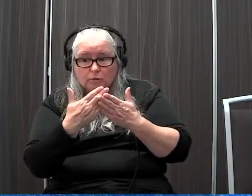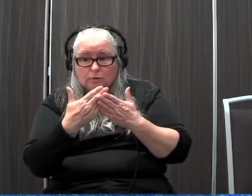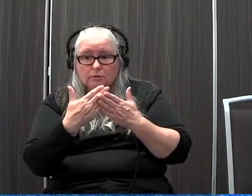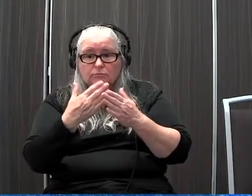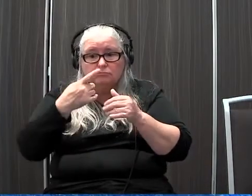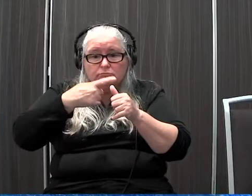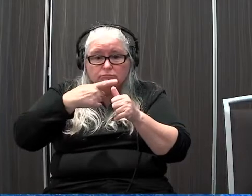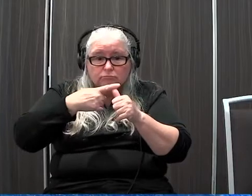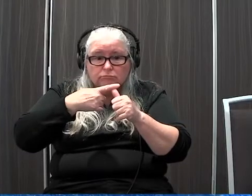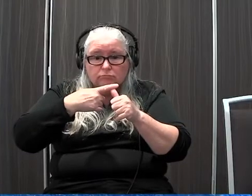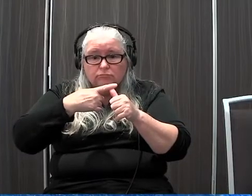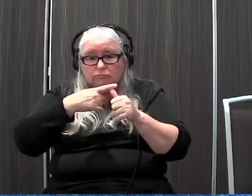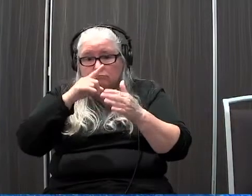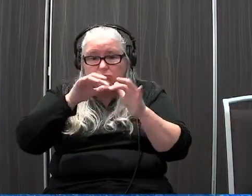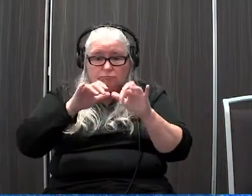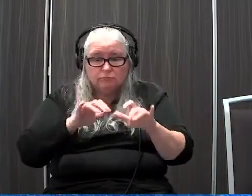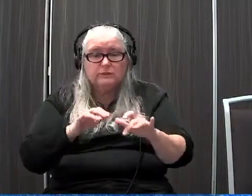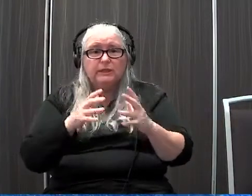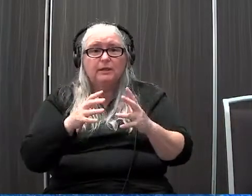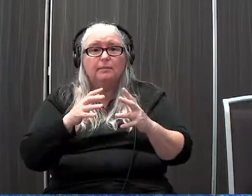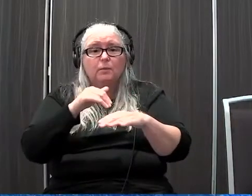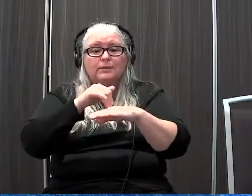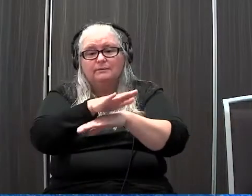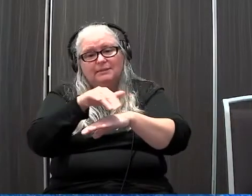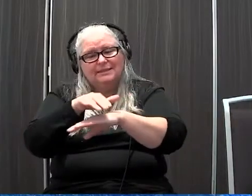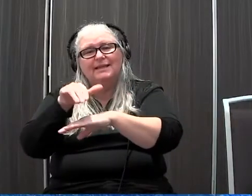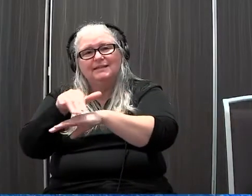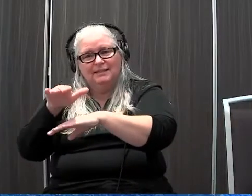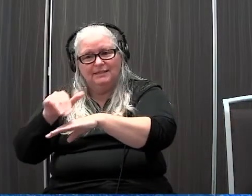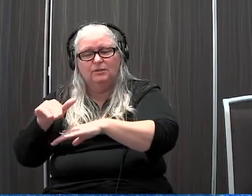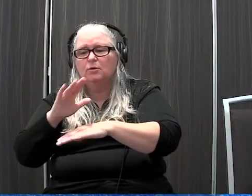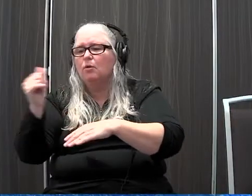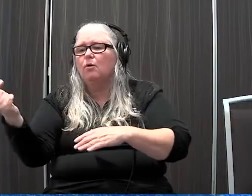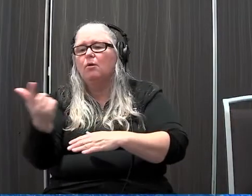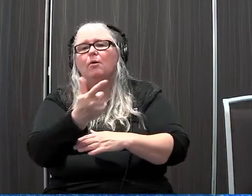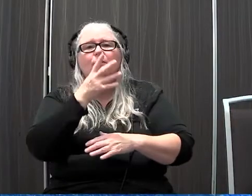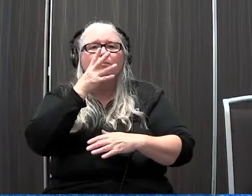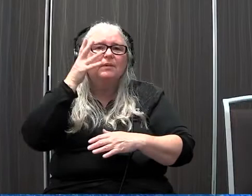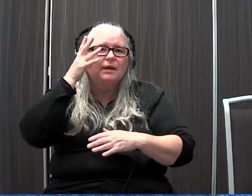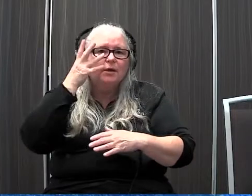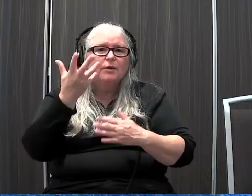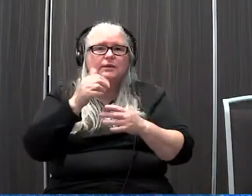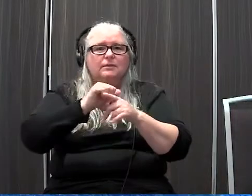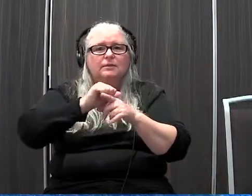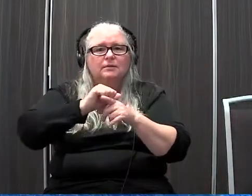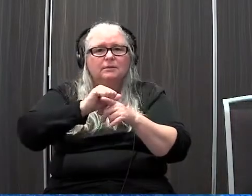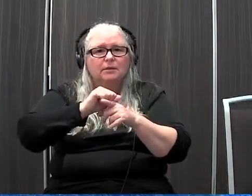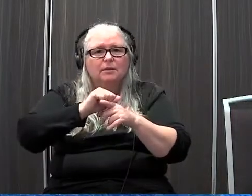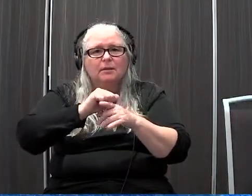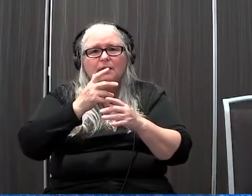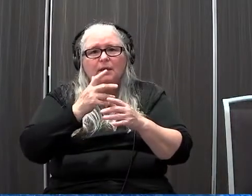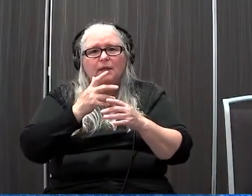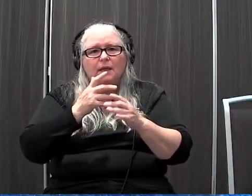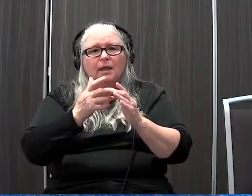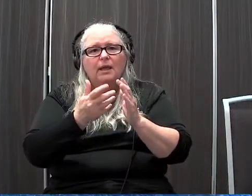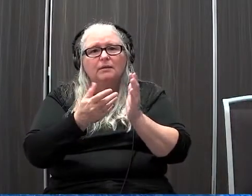a select group of parents of individuals with charge, professionals, and educational professionals and